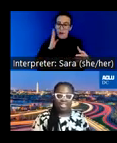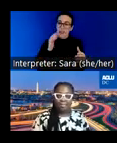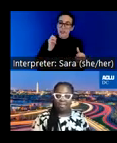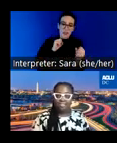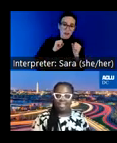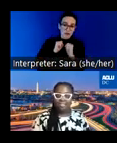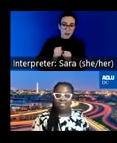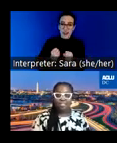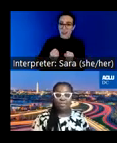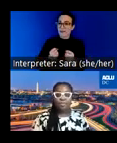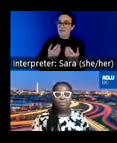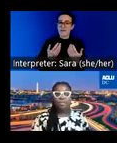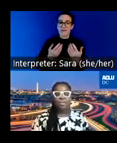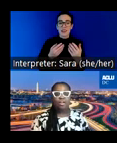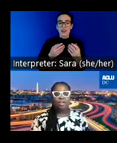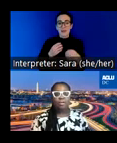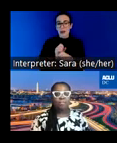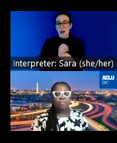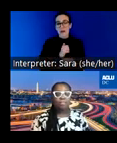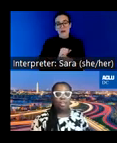send emails out to